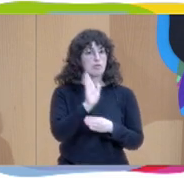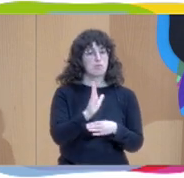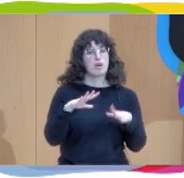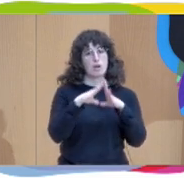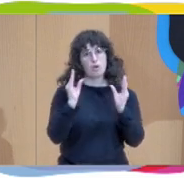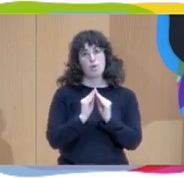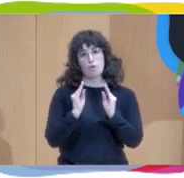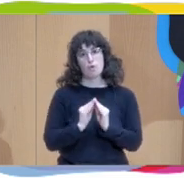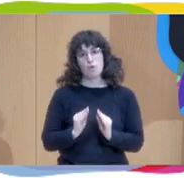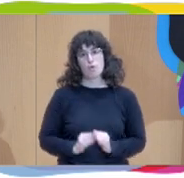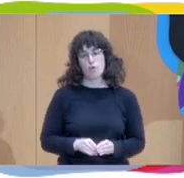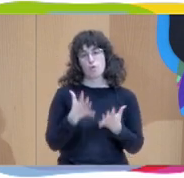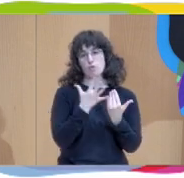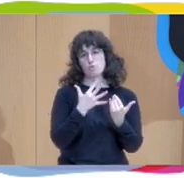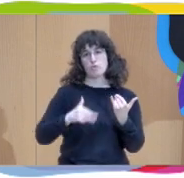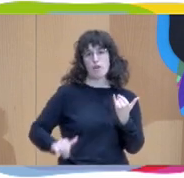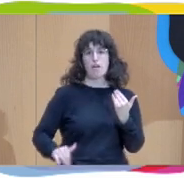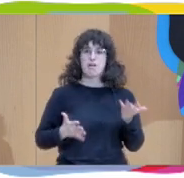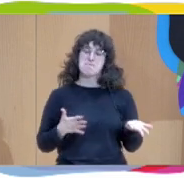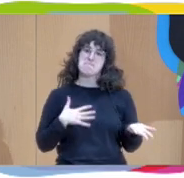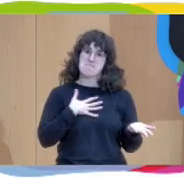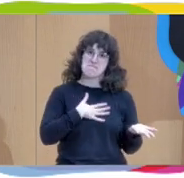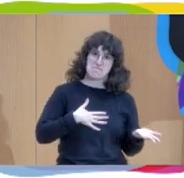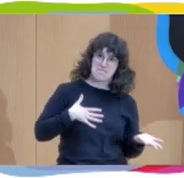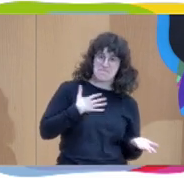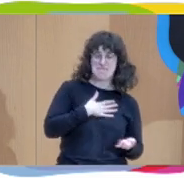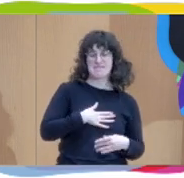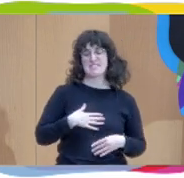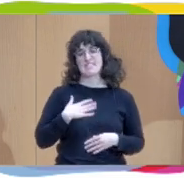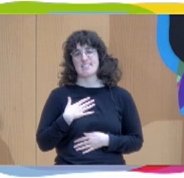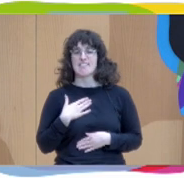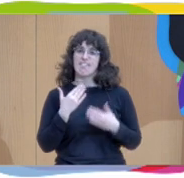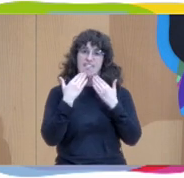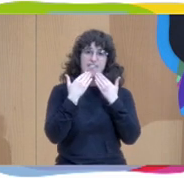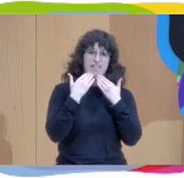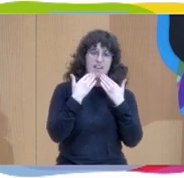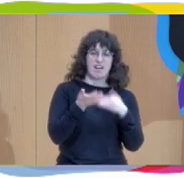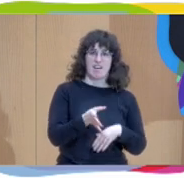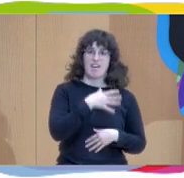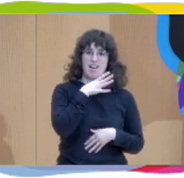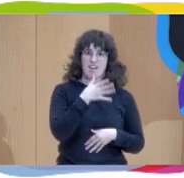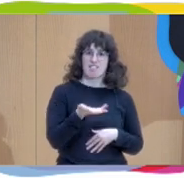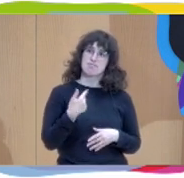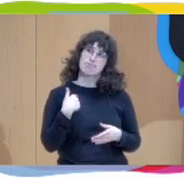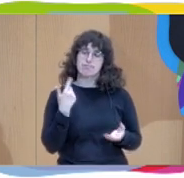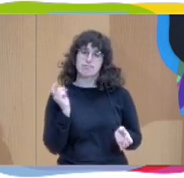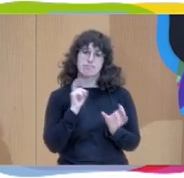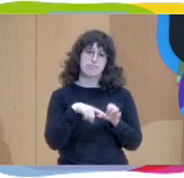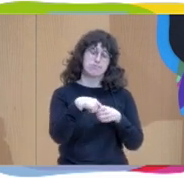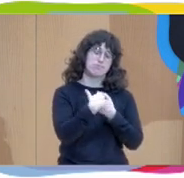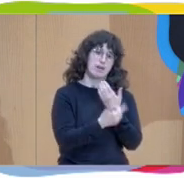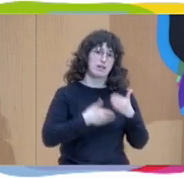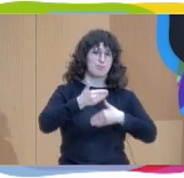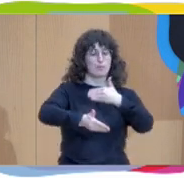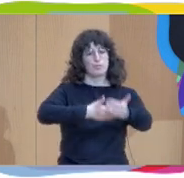I am very grateful to have been part of this process and of this methodology that has been introduced in a new way in Navarra.